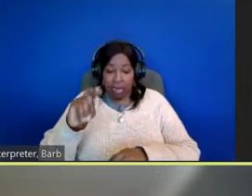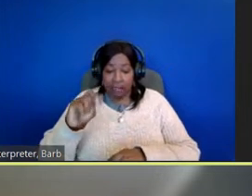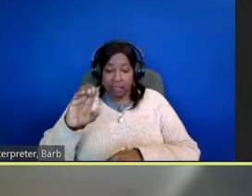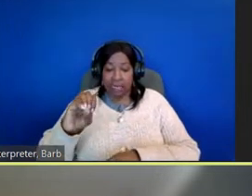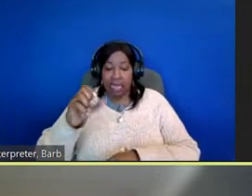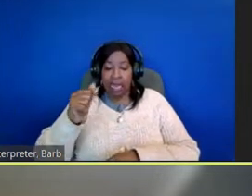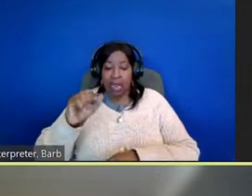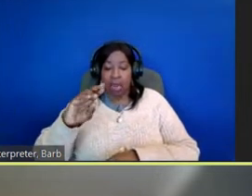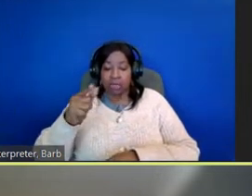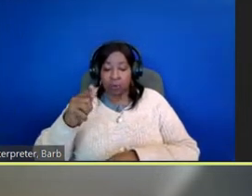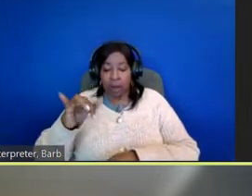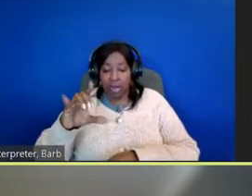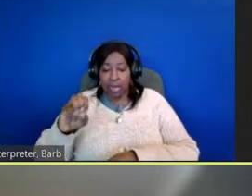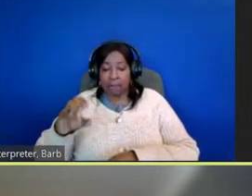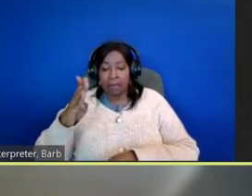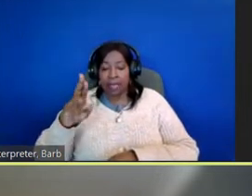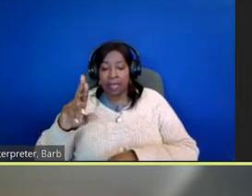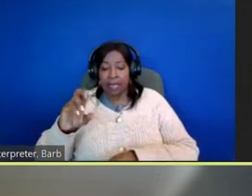covered separately.